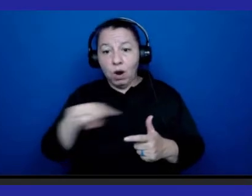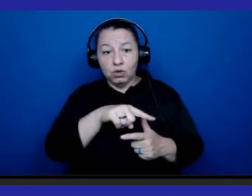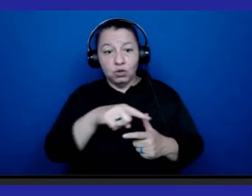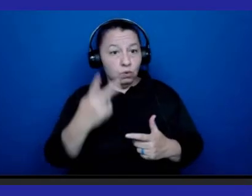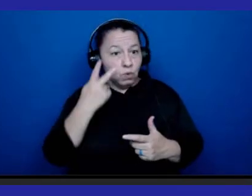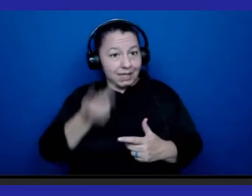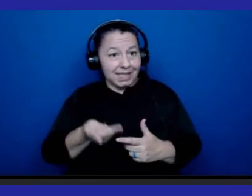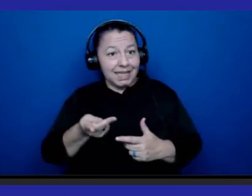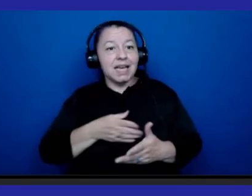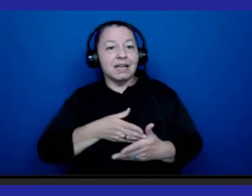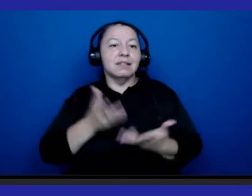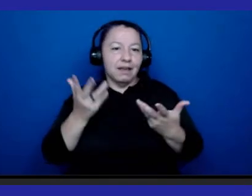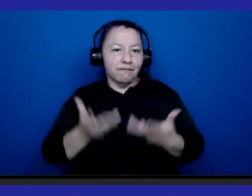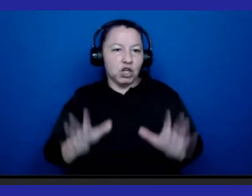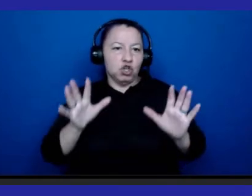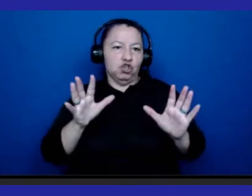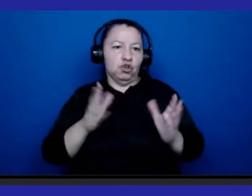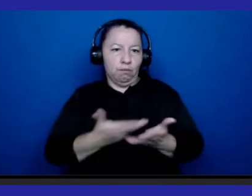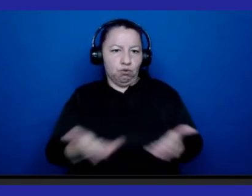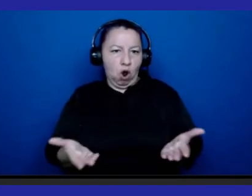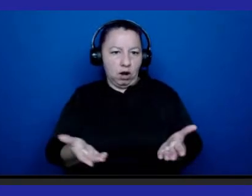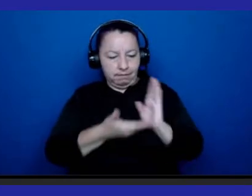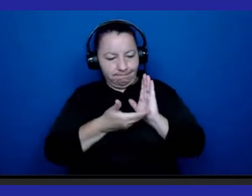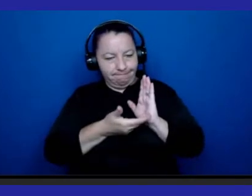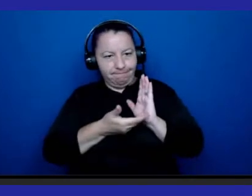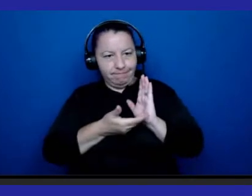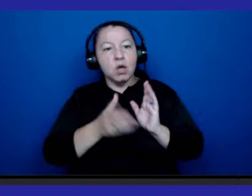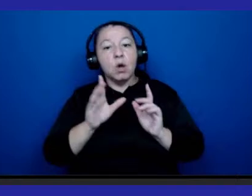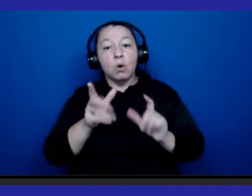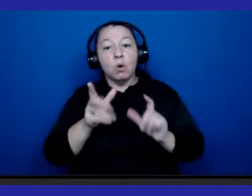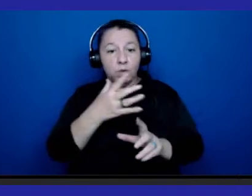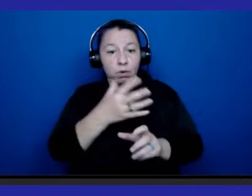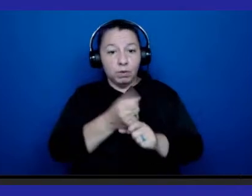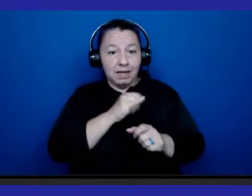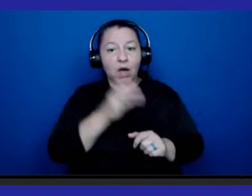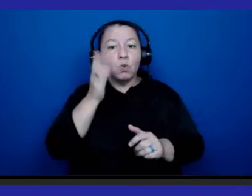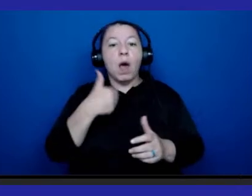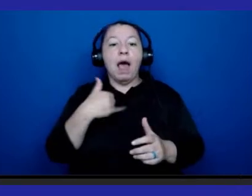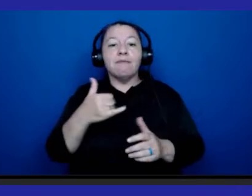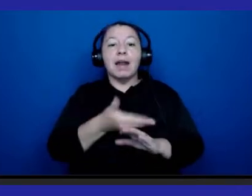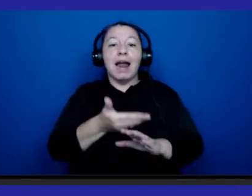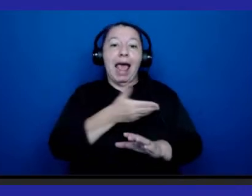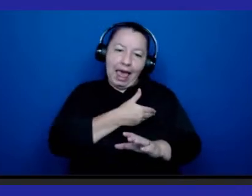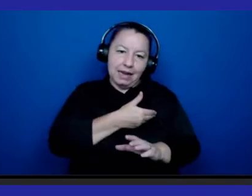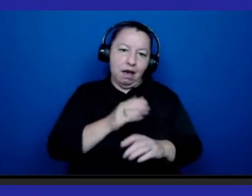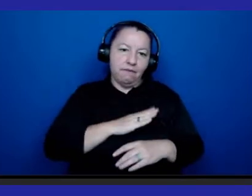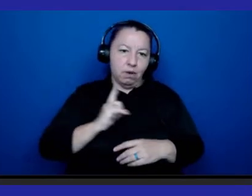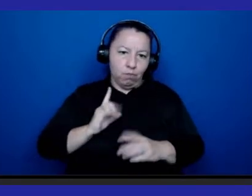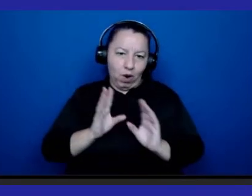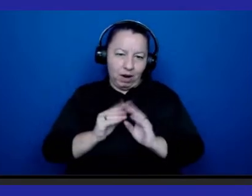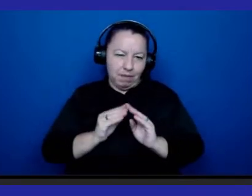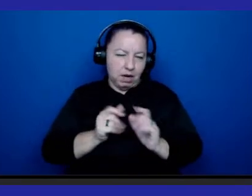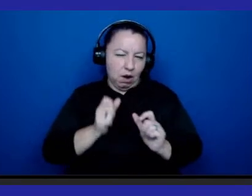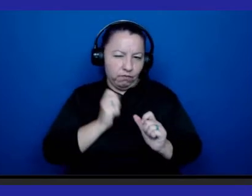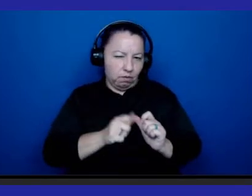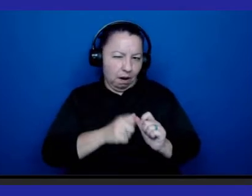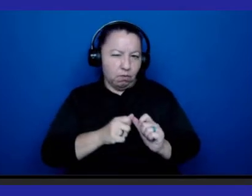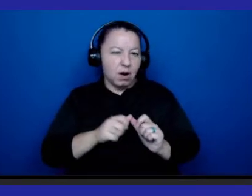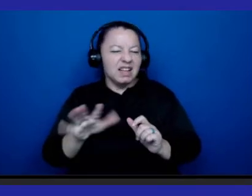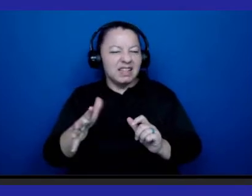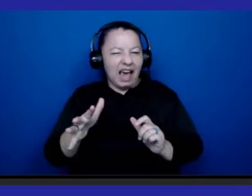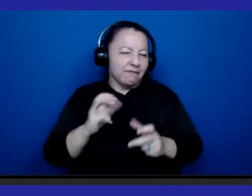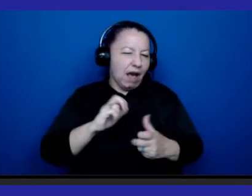finished product, and we will get that, you'll have that in advance of the board meeting. I don't know if you remember, but this is sort of how it worked when we did the